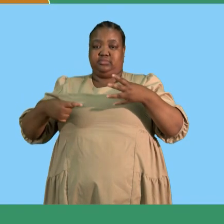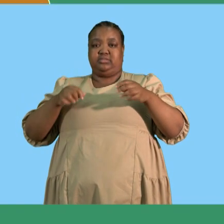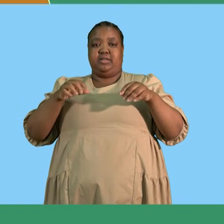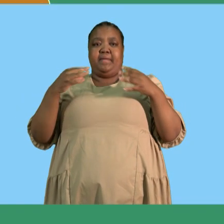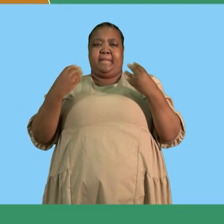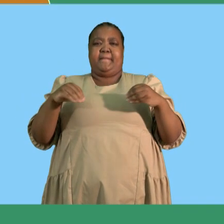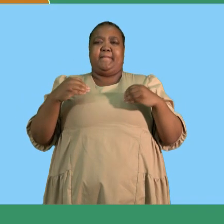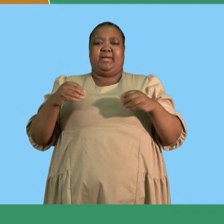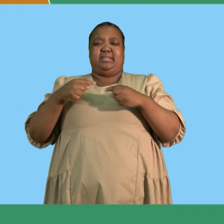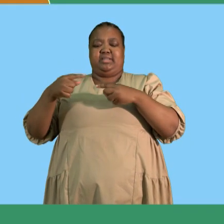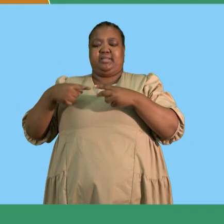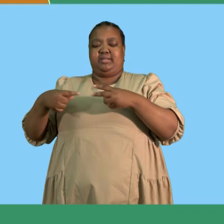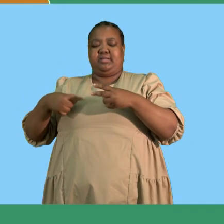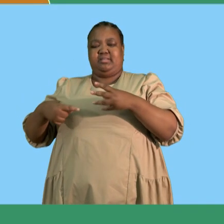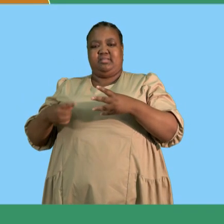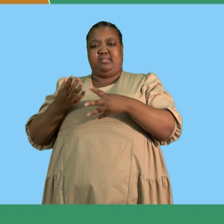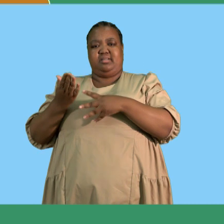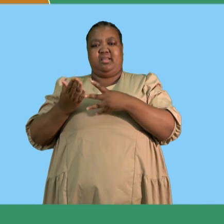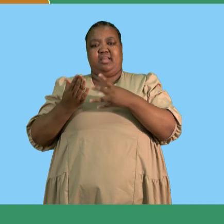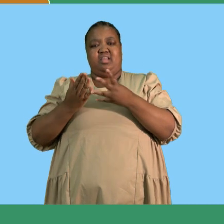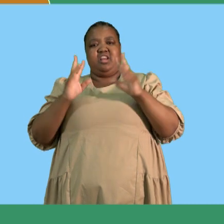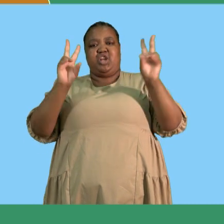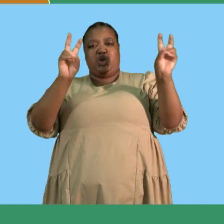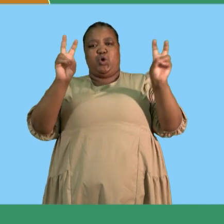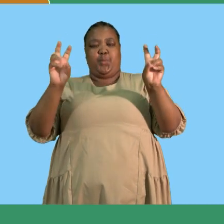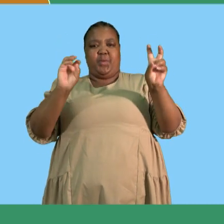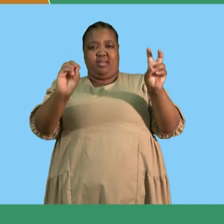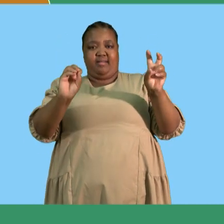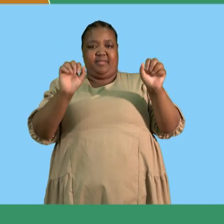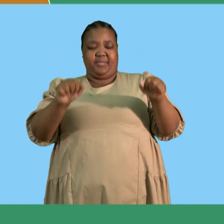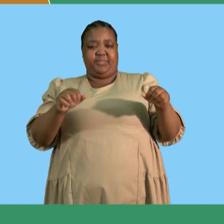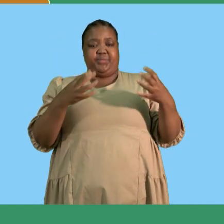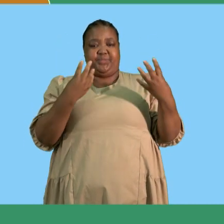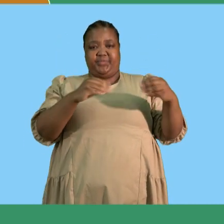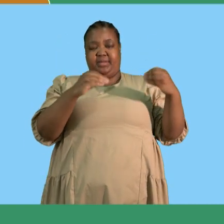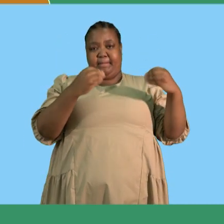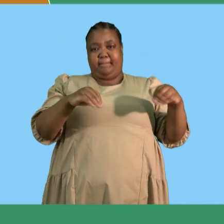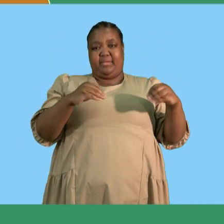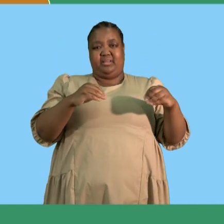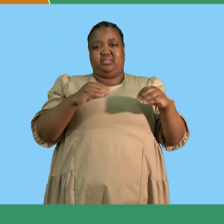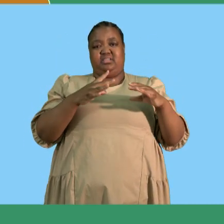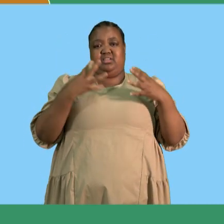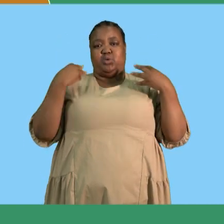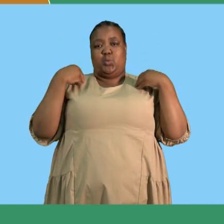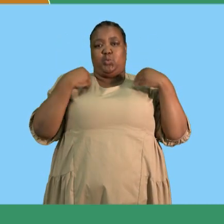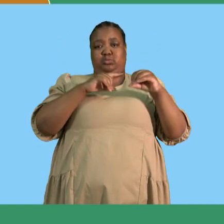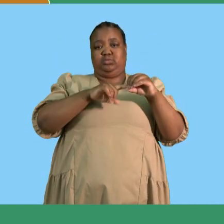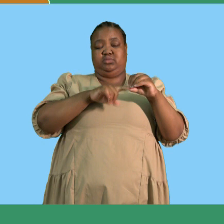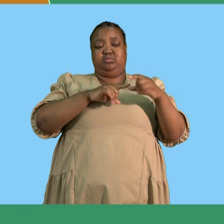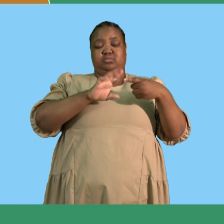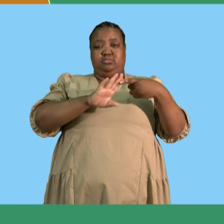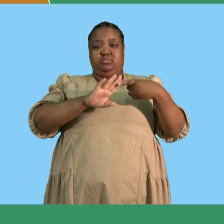ventures is separated into the following topics. We have entrepreneurial qualities, we